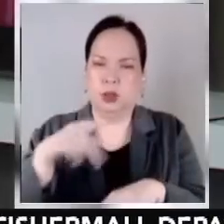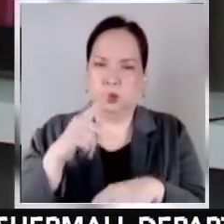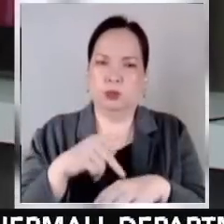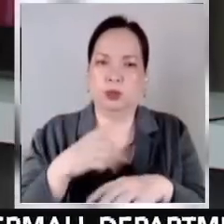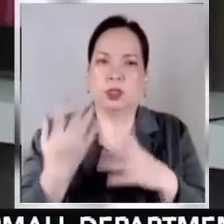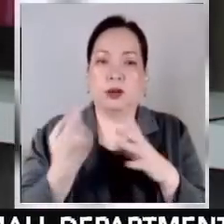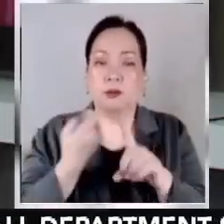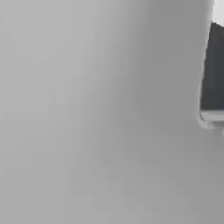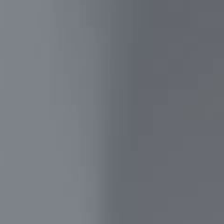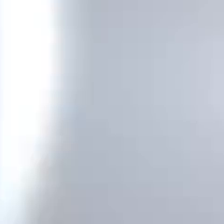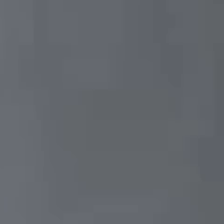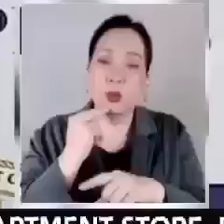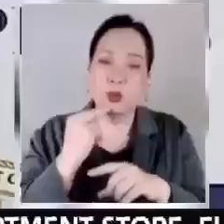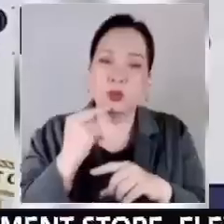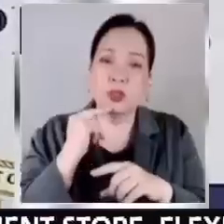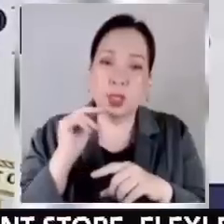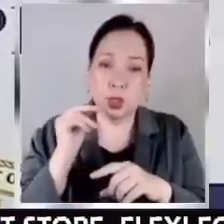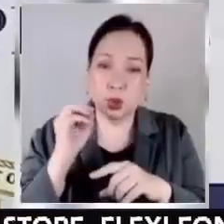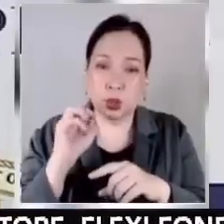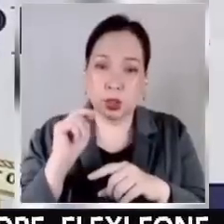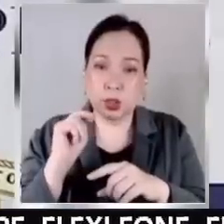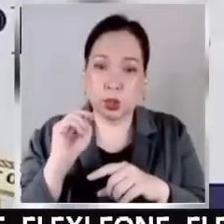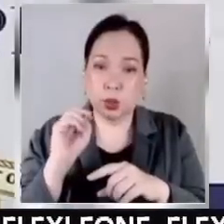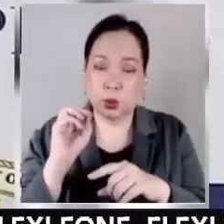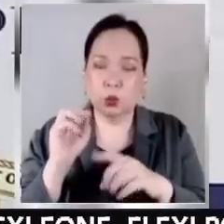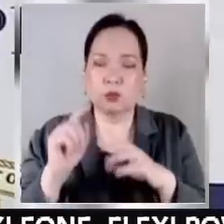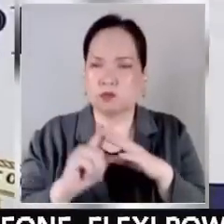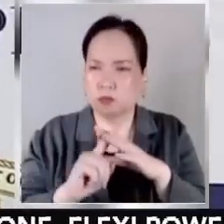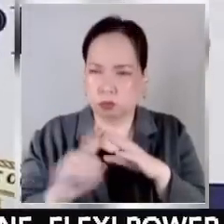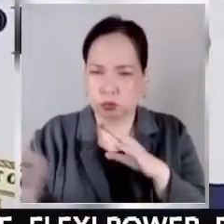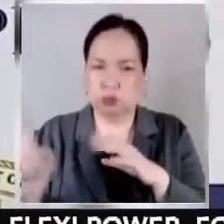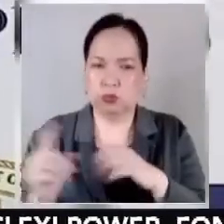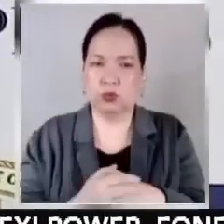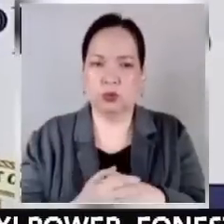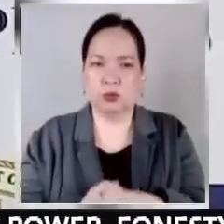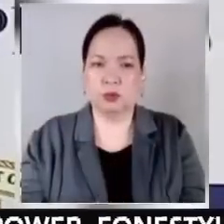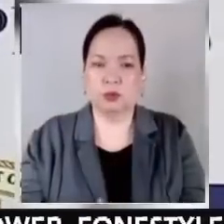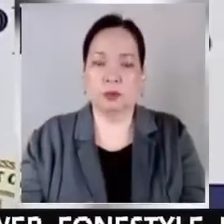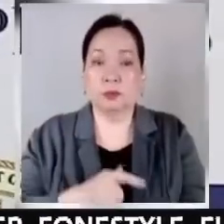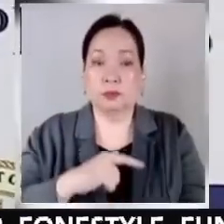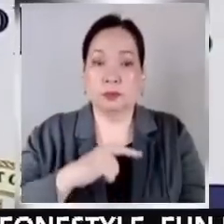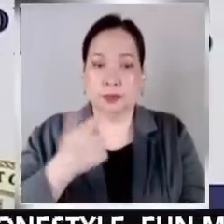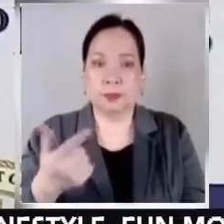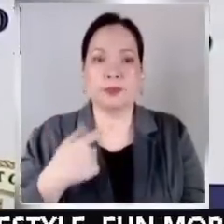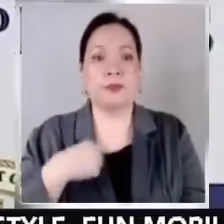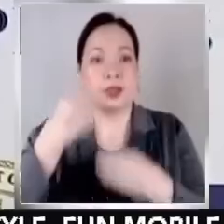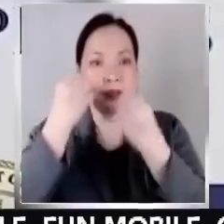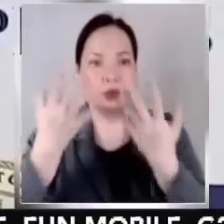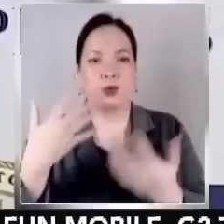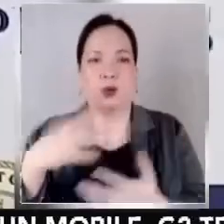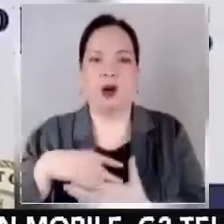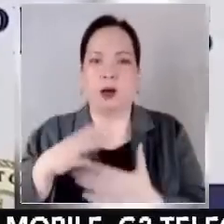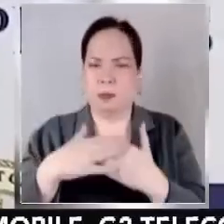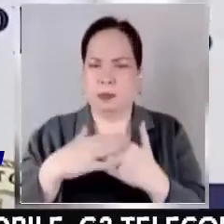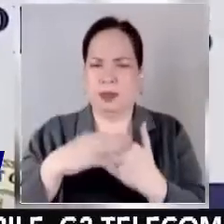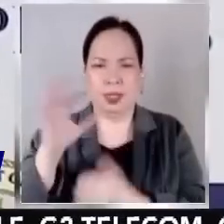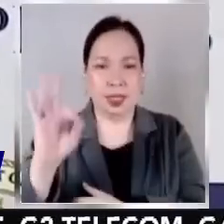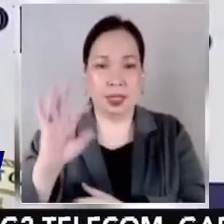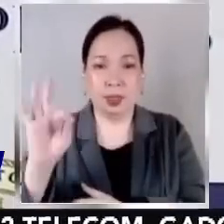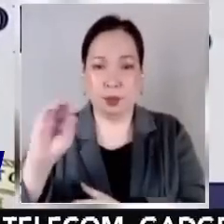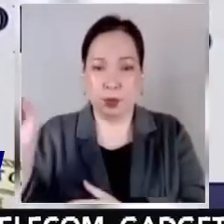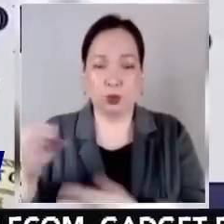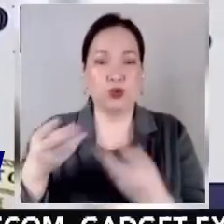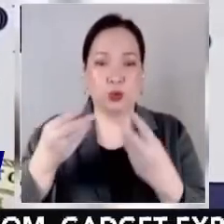salima refran There's a breakthrough It's 99% solved the degamo case is